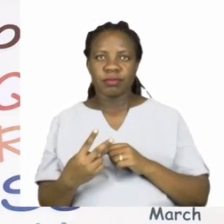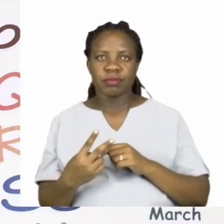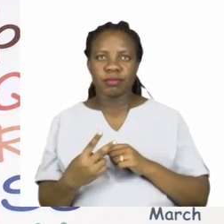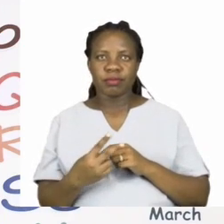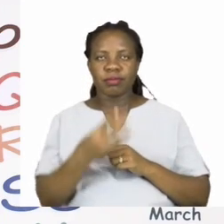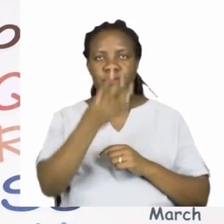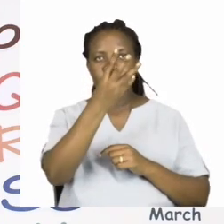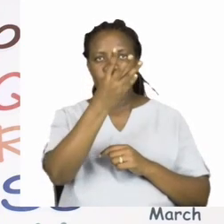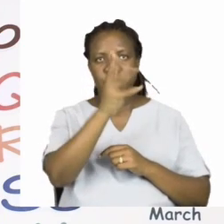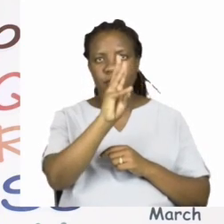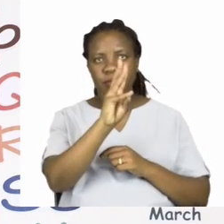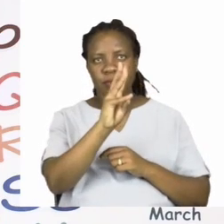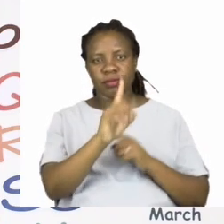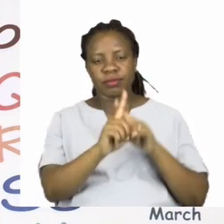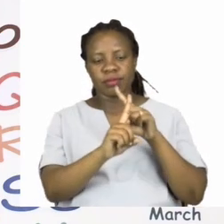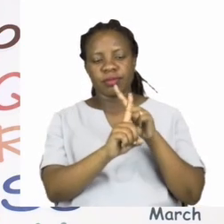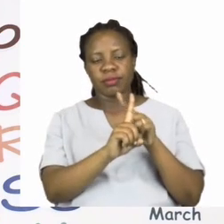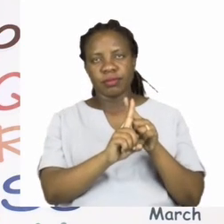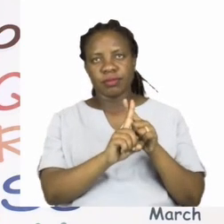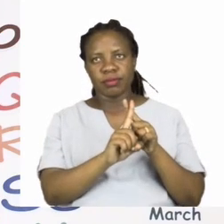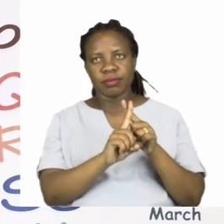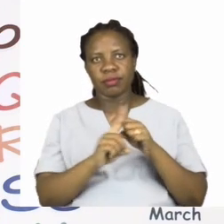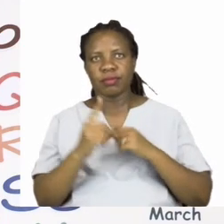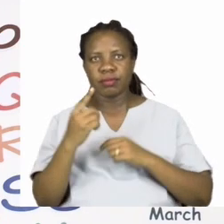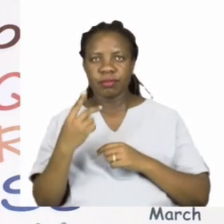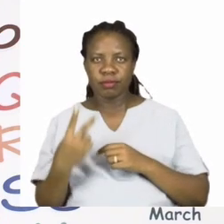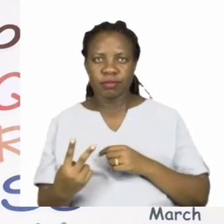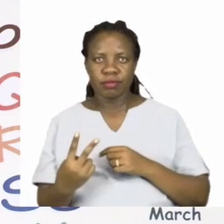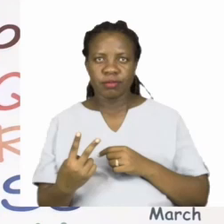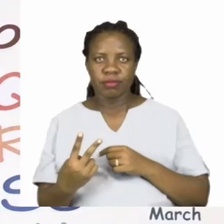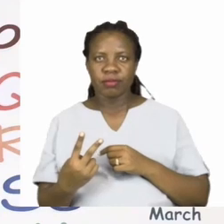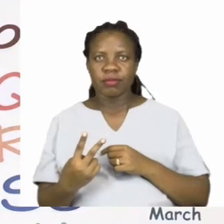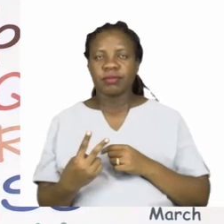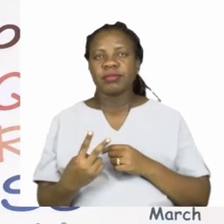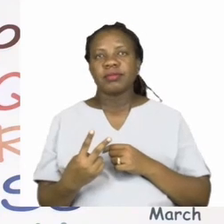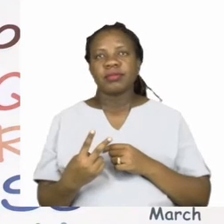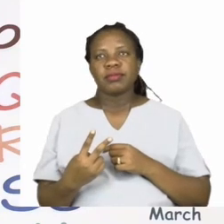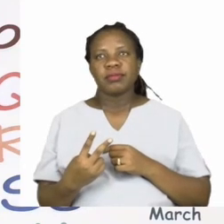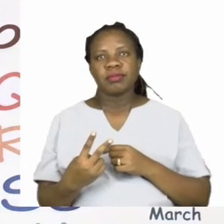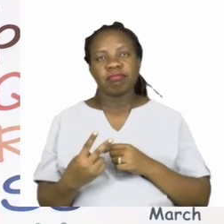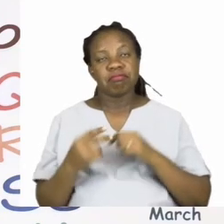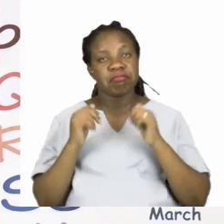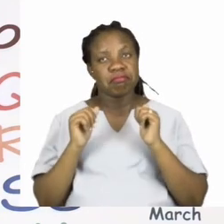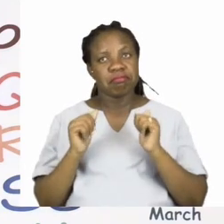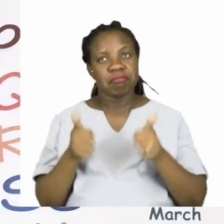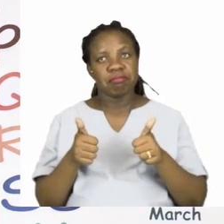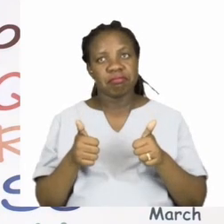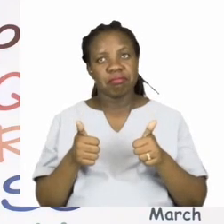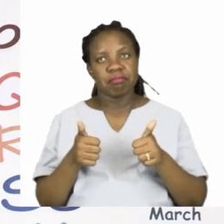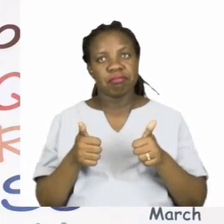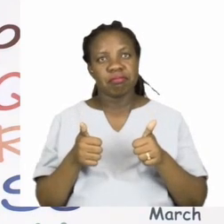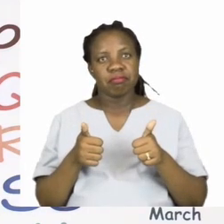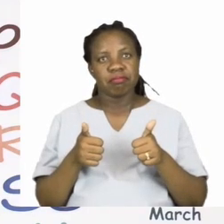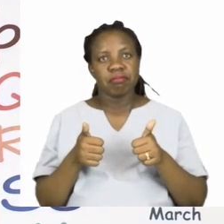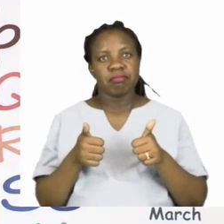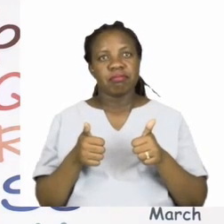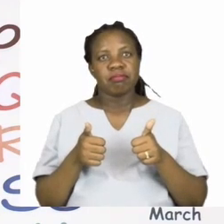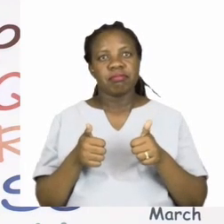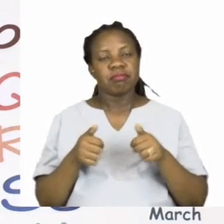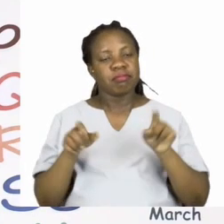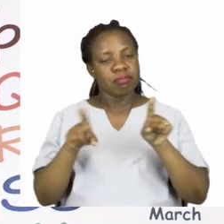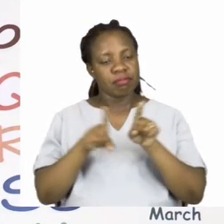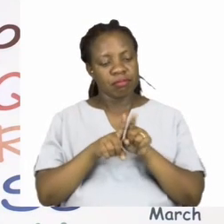together. 6 times 2. Well done. Now, this is the same as also